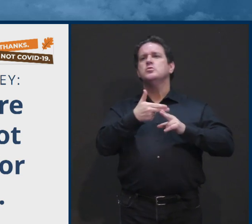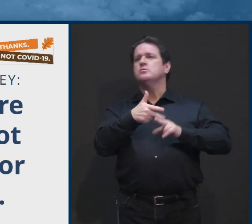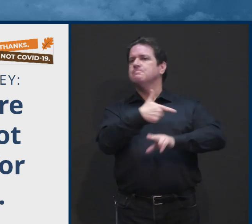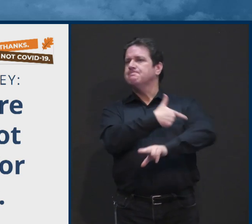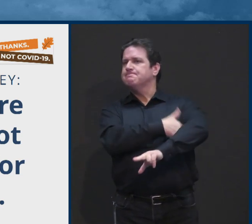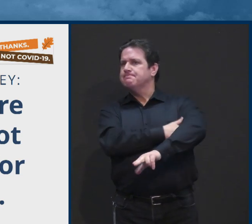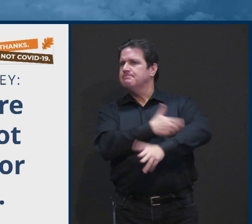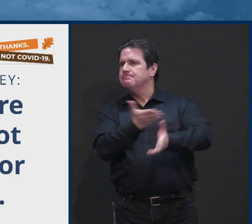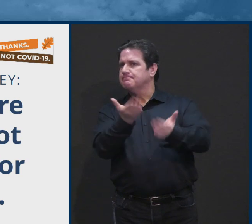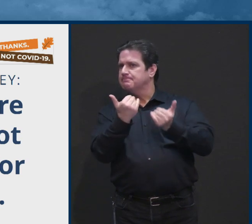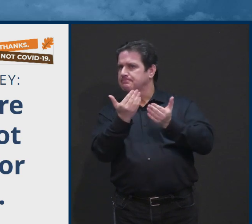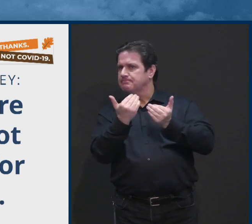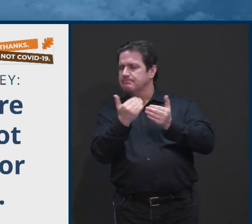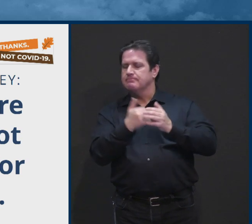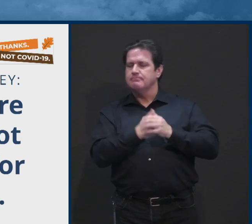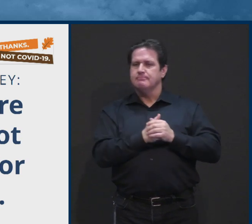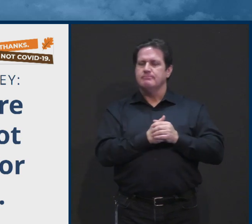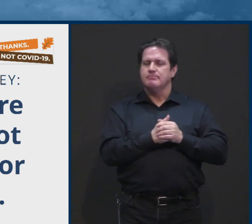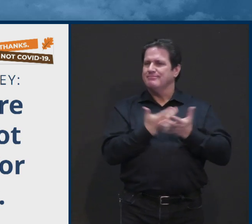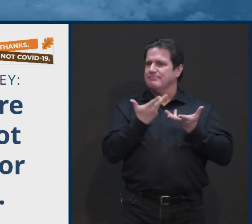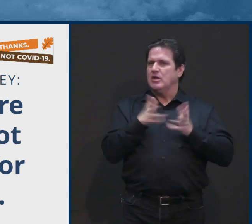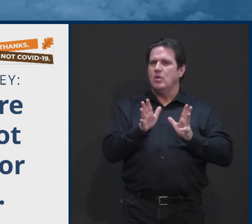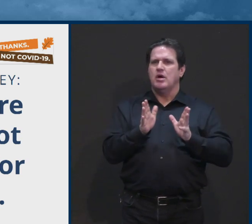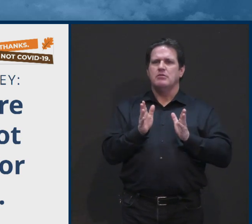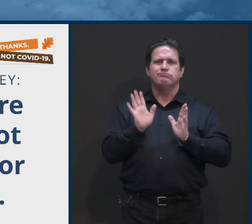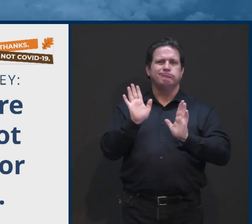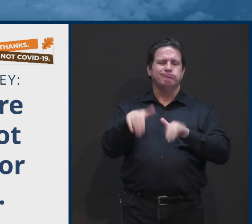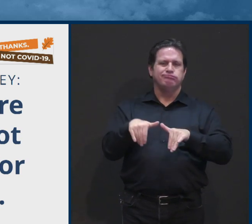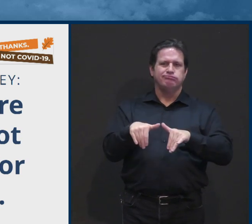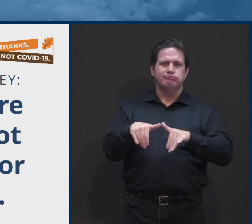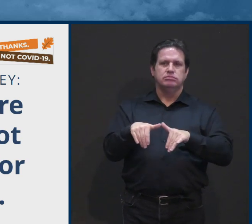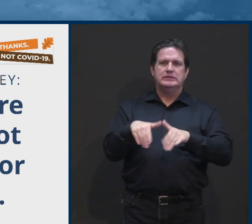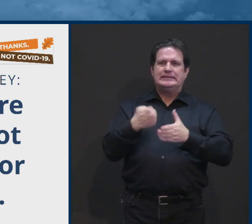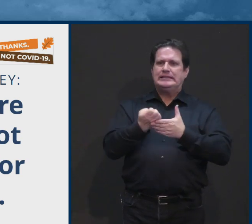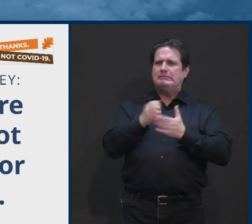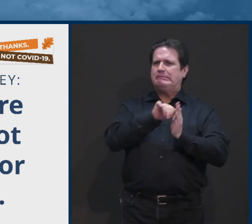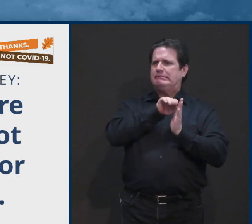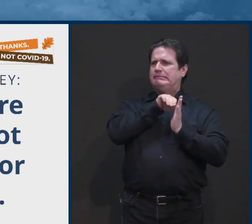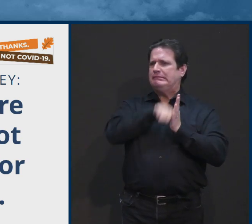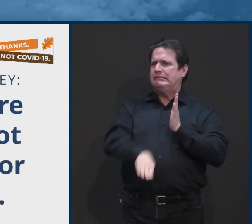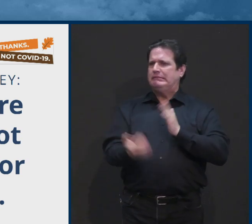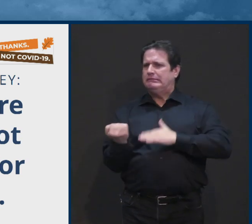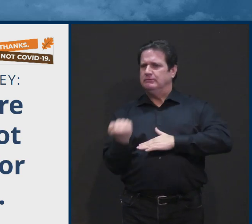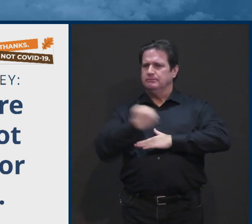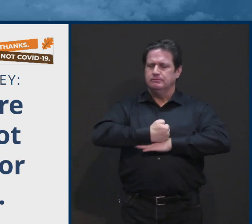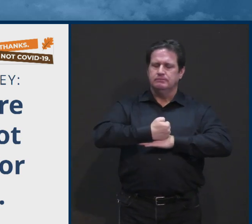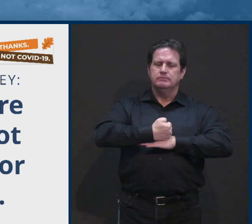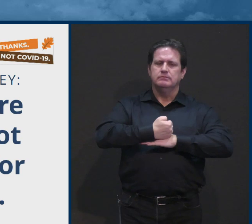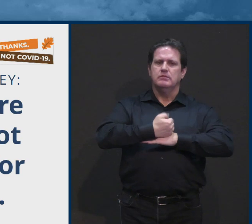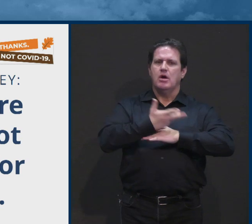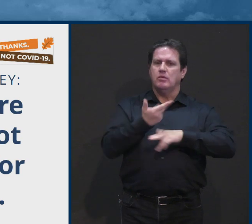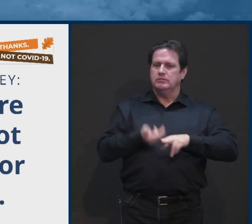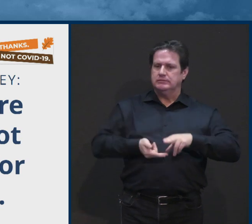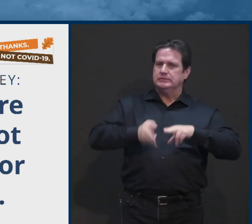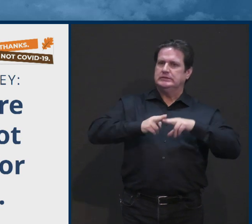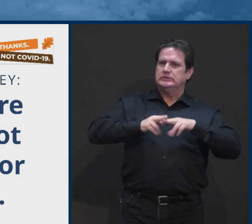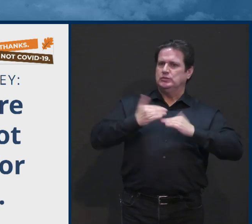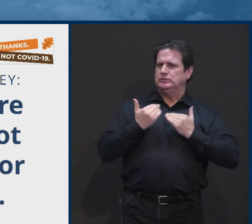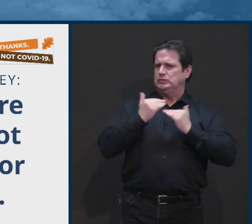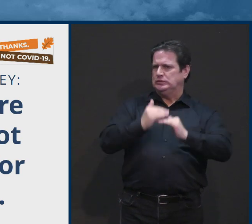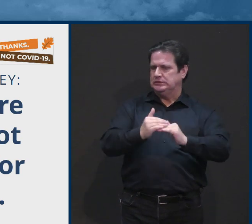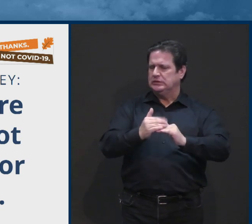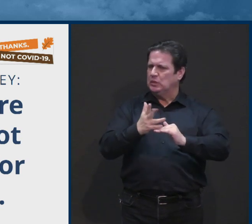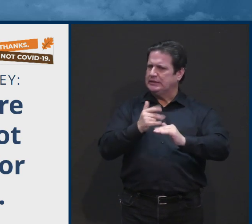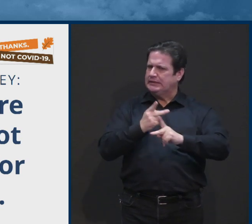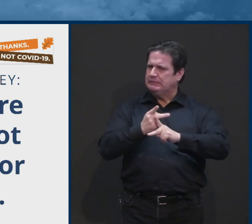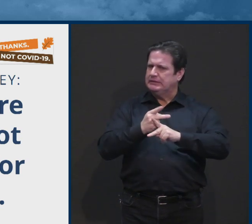the vaccine coming. And we don't want to close our economies down anymore. Already we've increased the restrictions. We want to